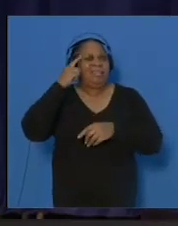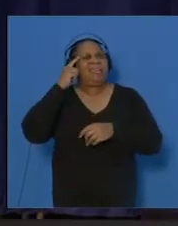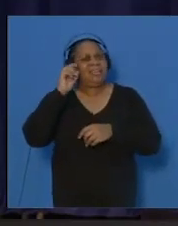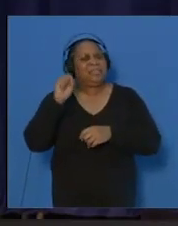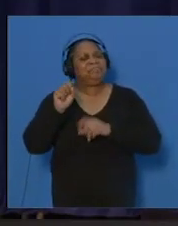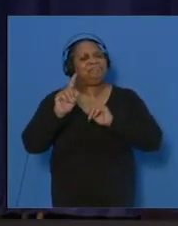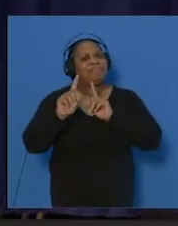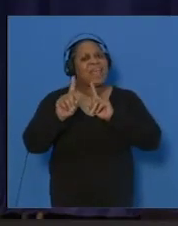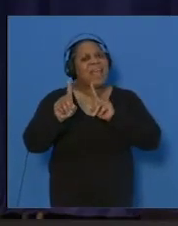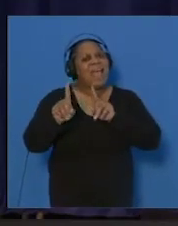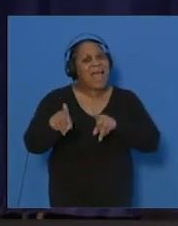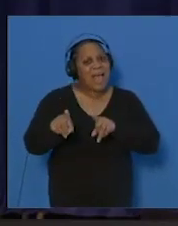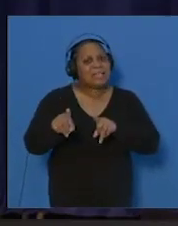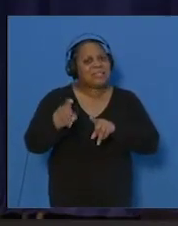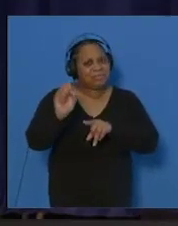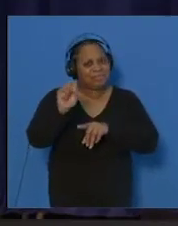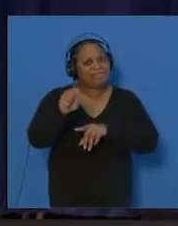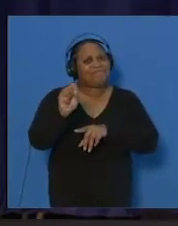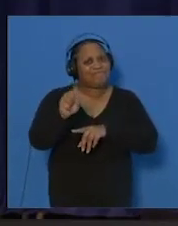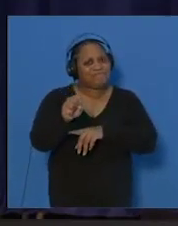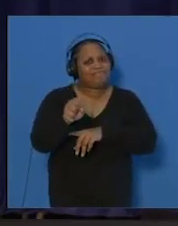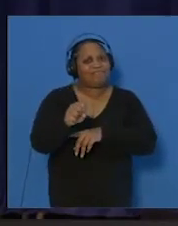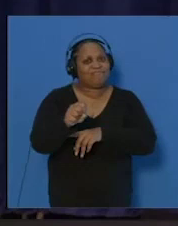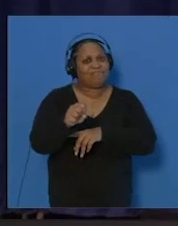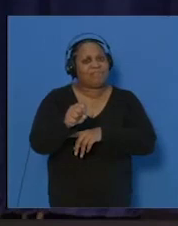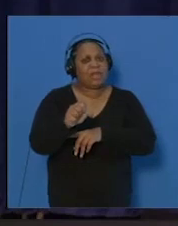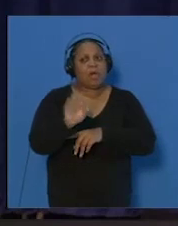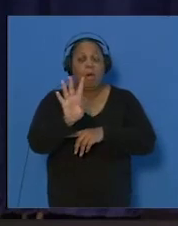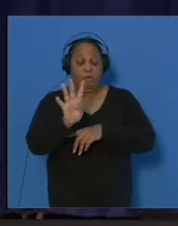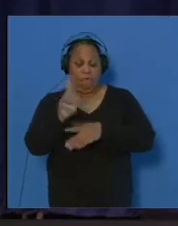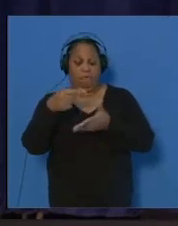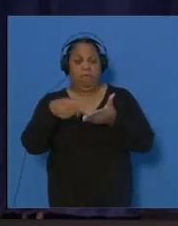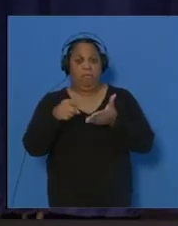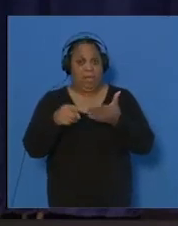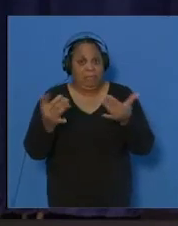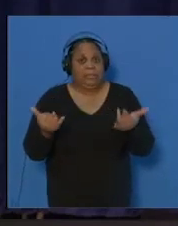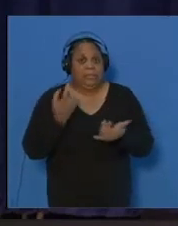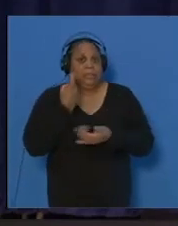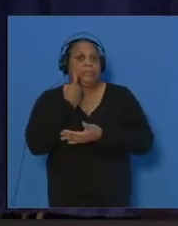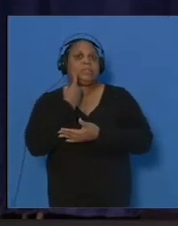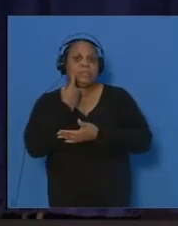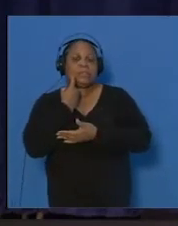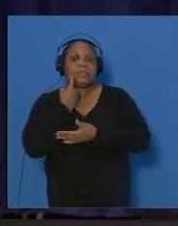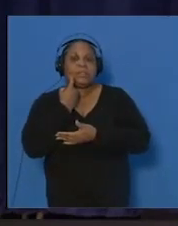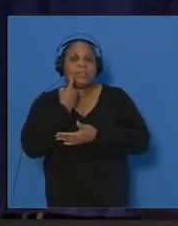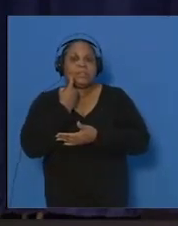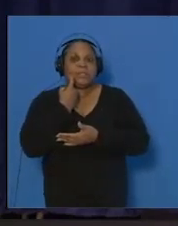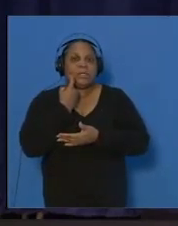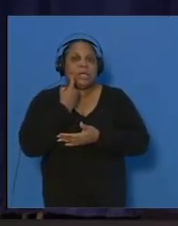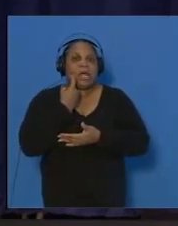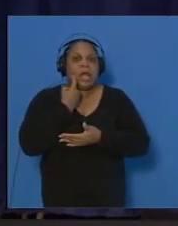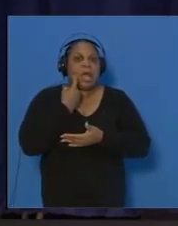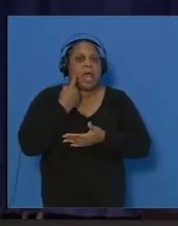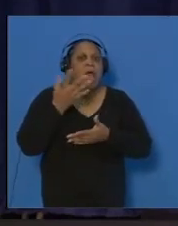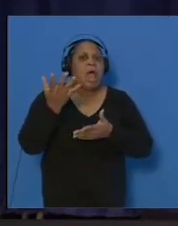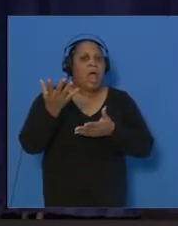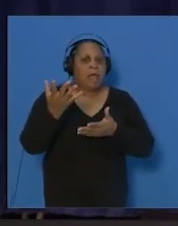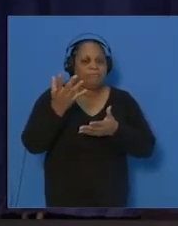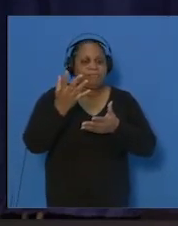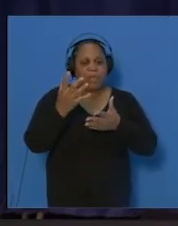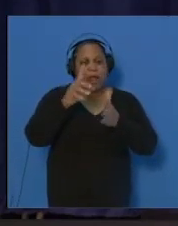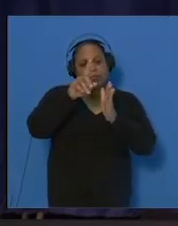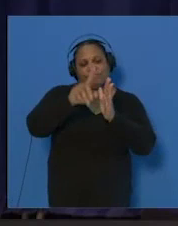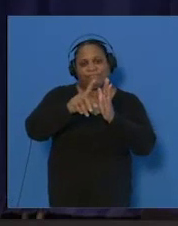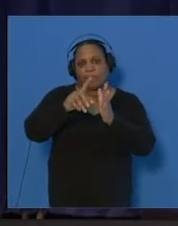Jonathan, is so we've made four payment cycles, and at each pass we've tried to go back